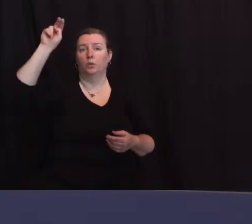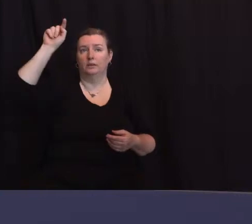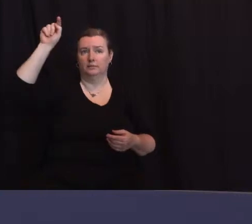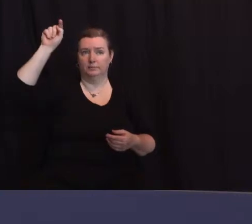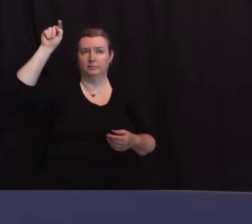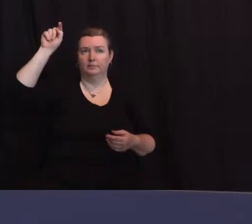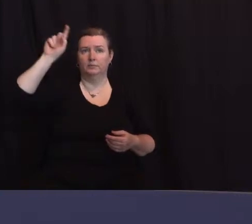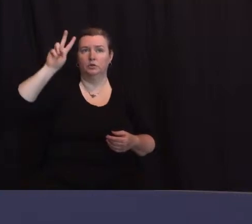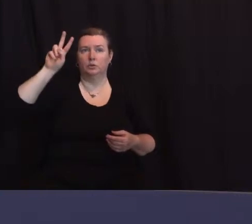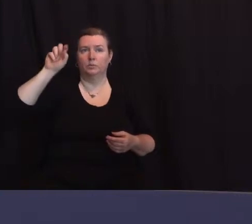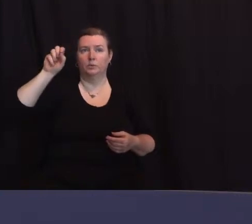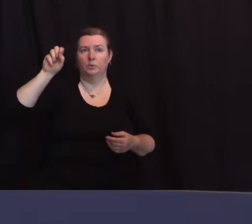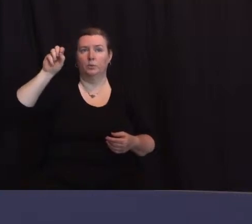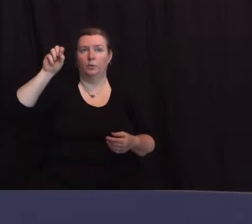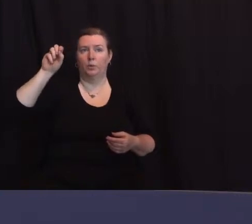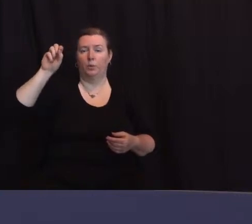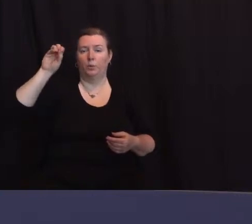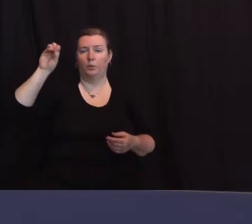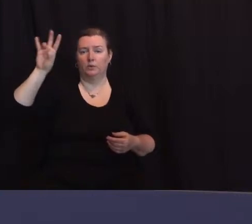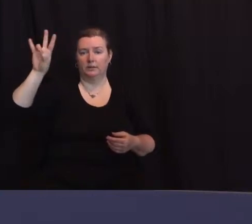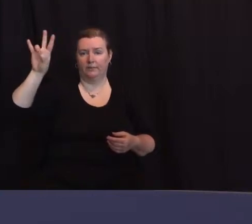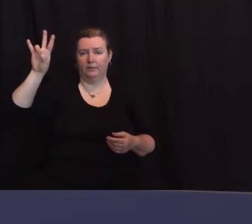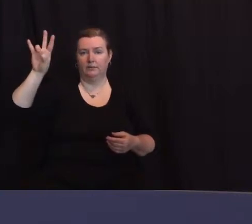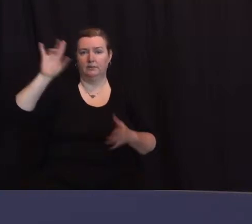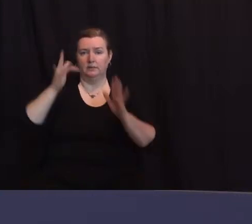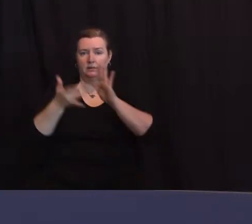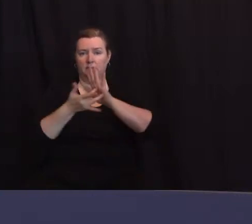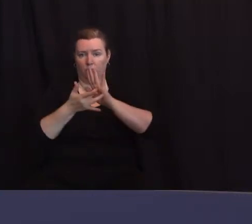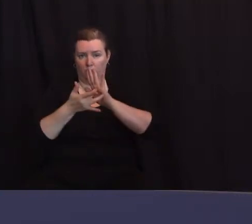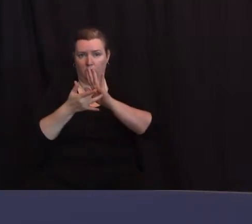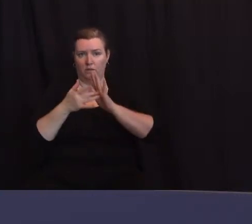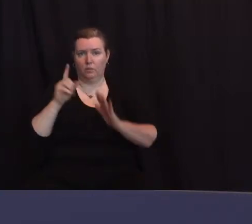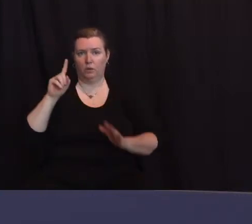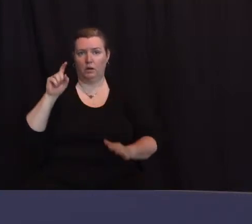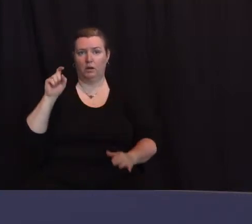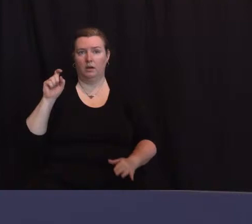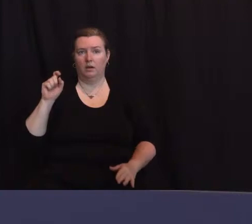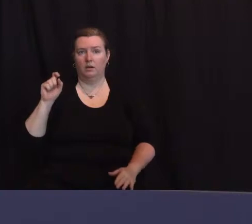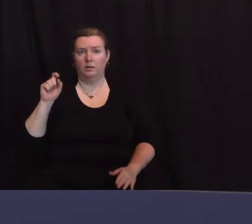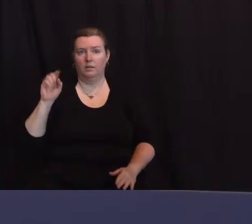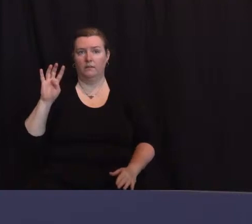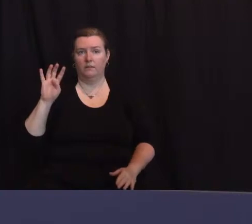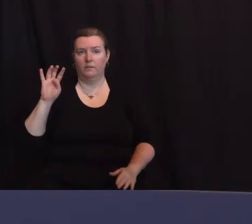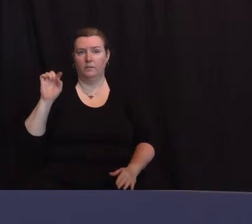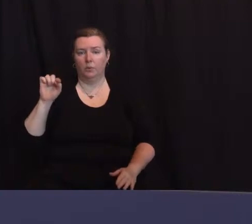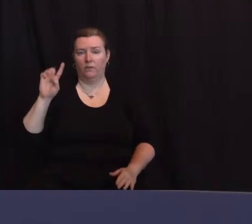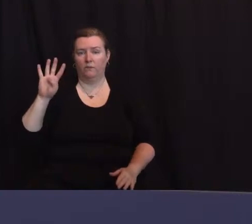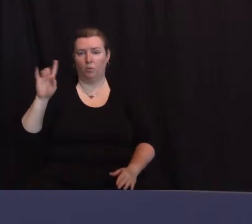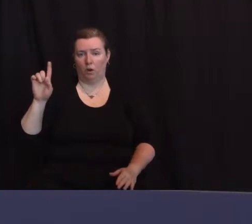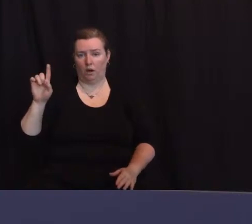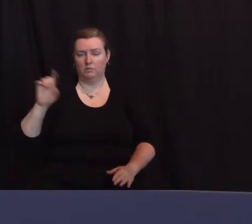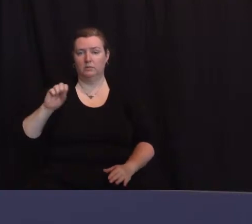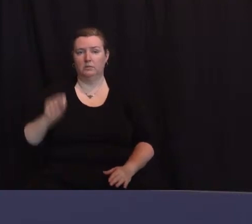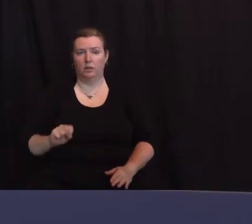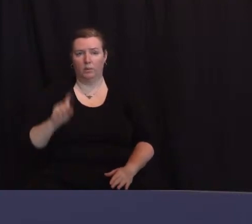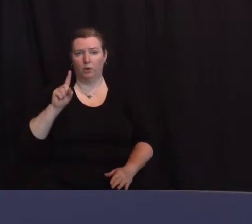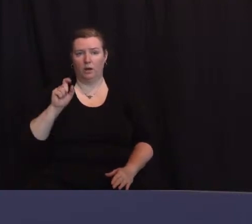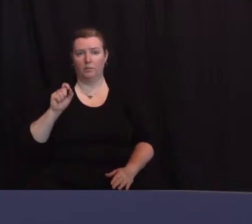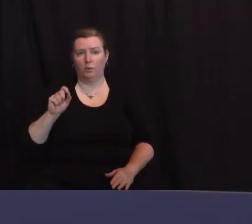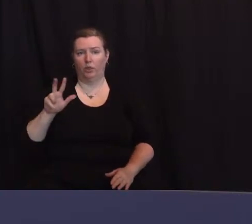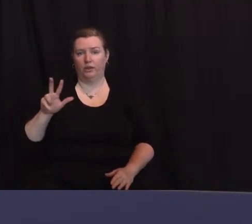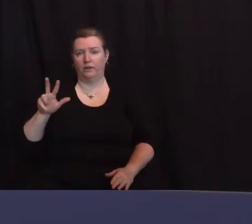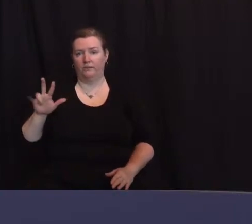state 2.07, central part of the state 1.41, southern part of the state